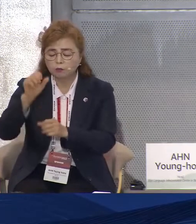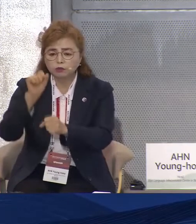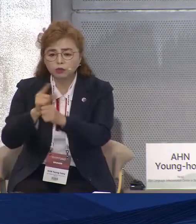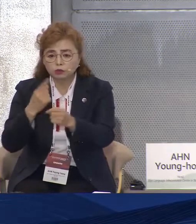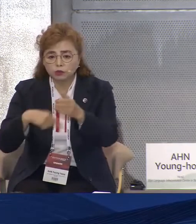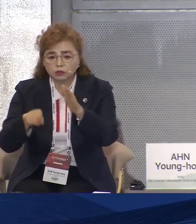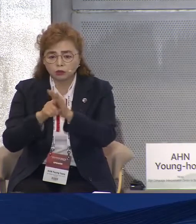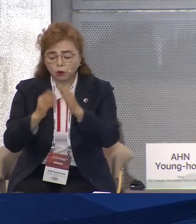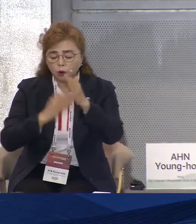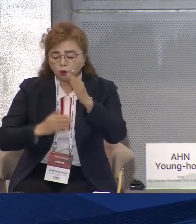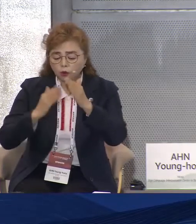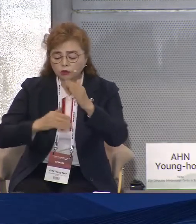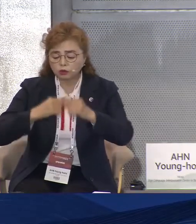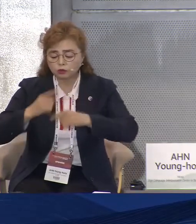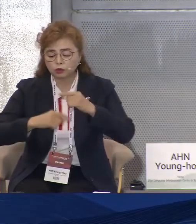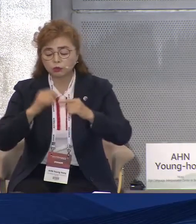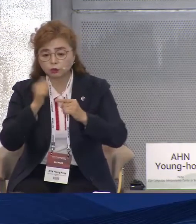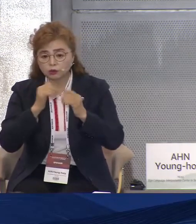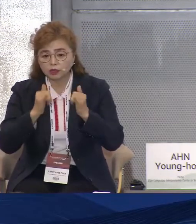be given the professionalism.